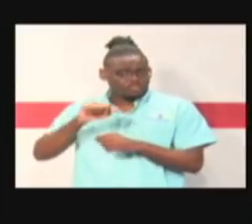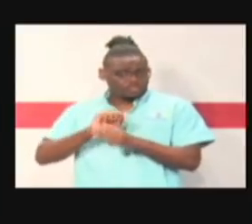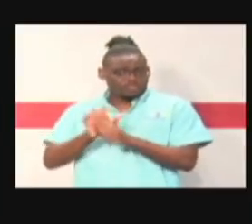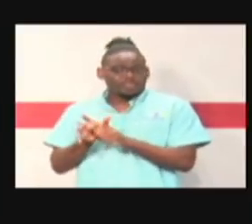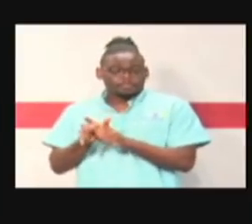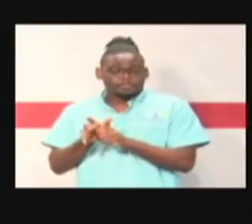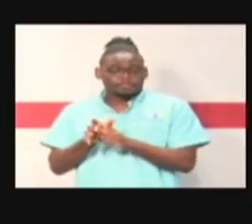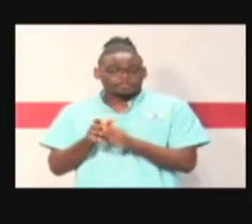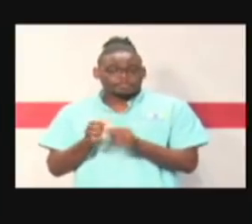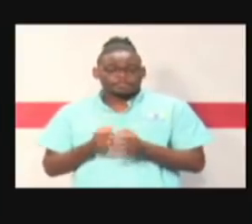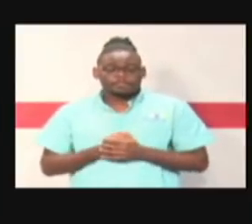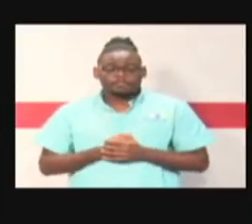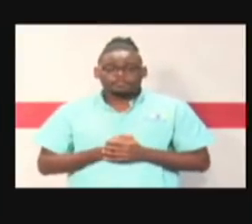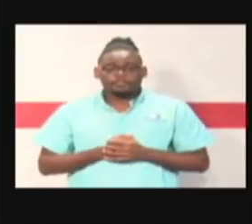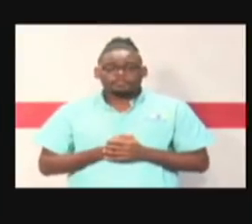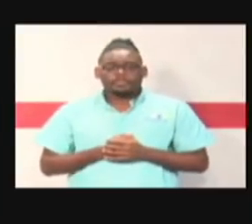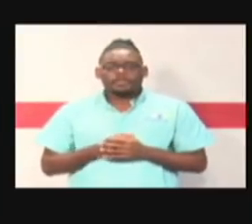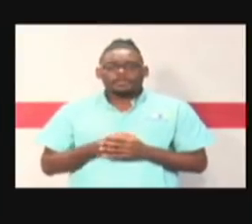were